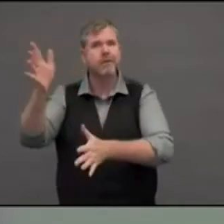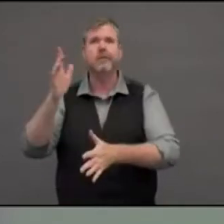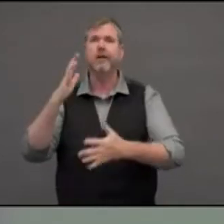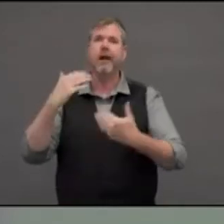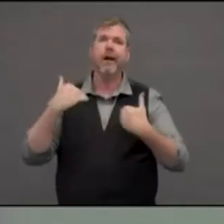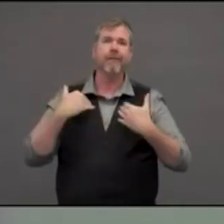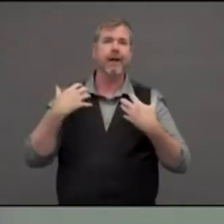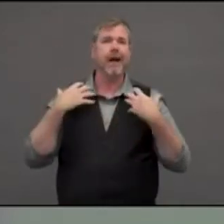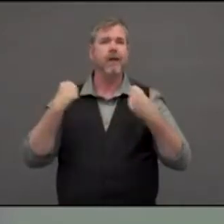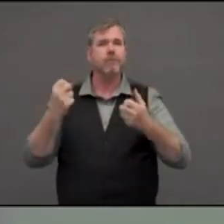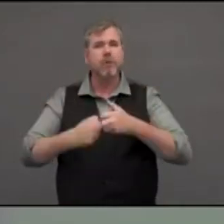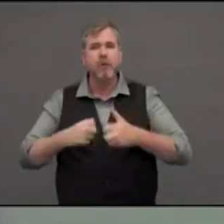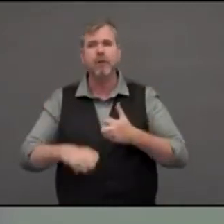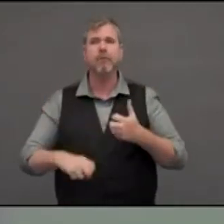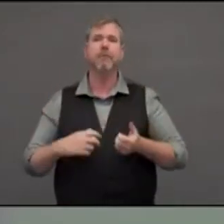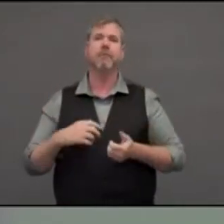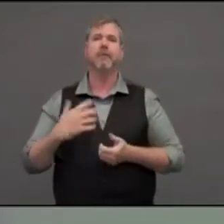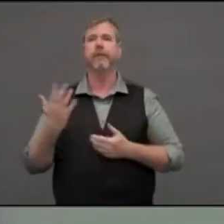would you say that?